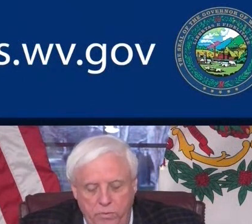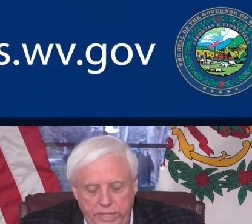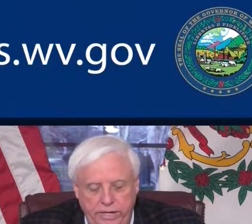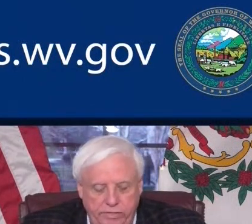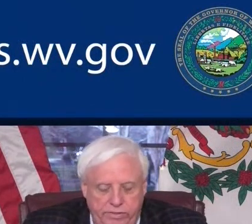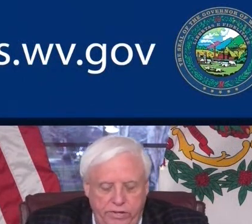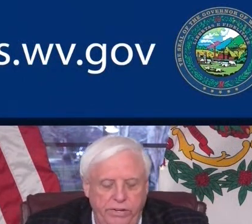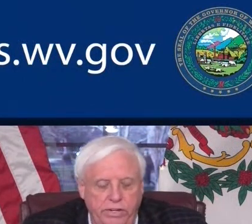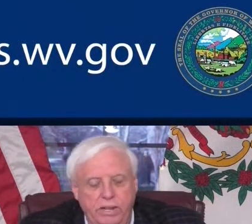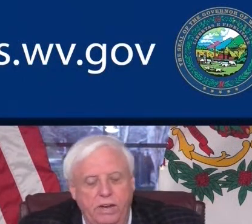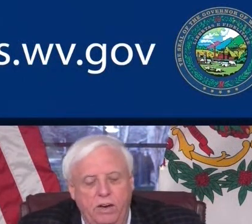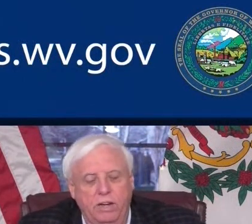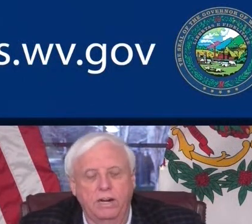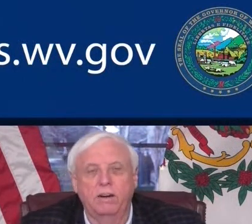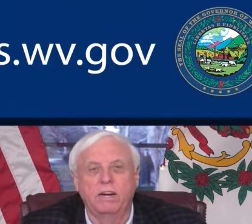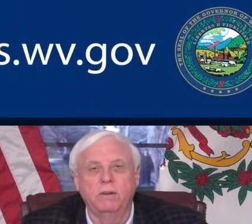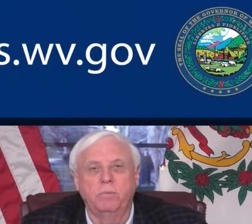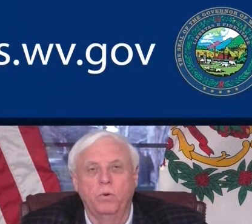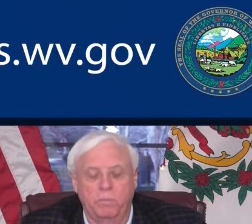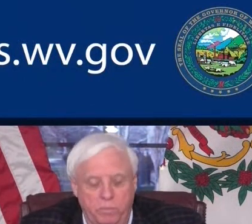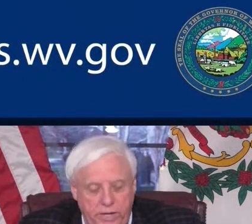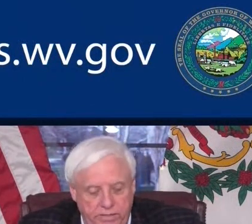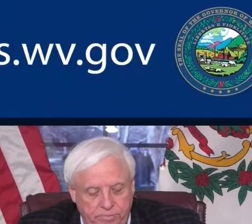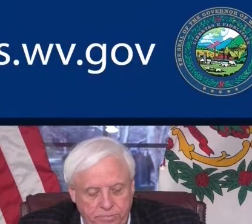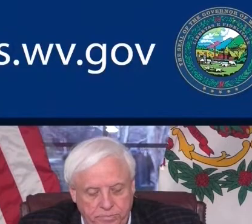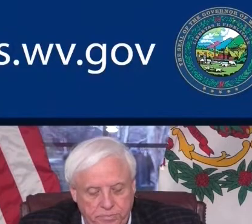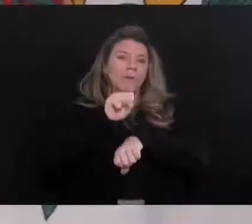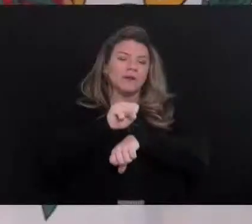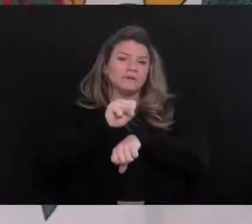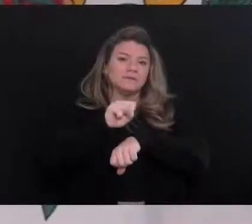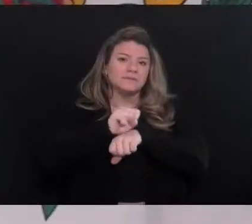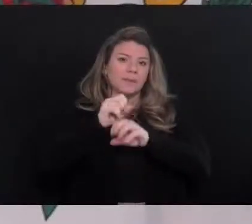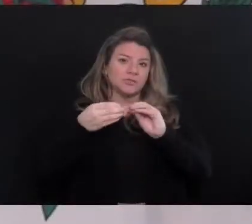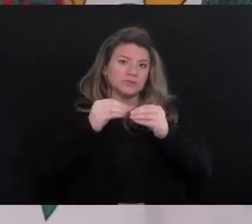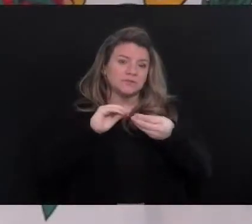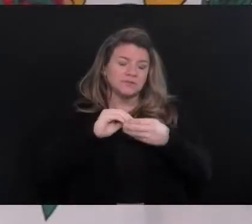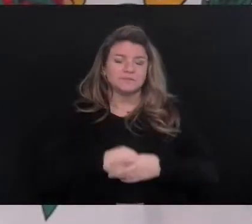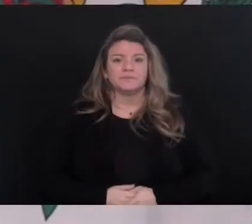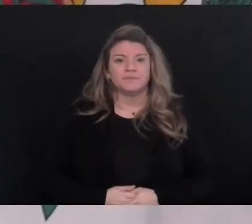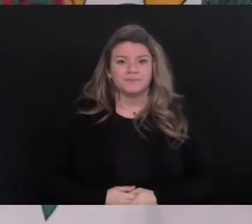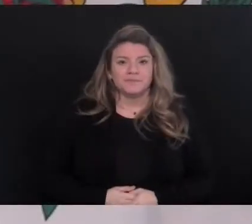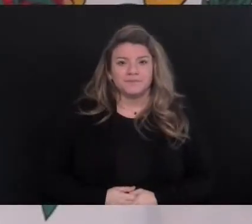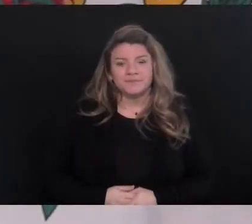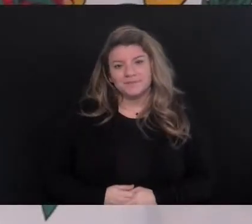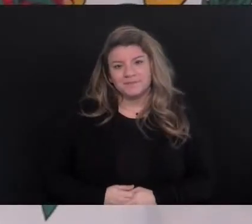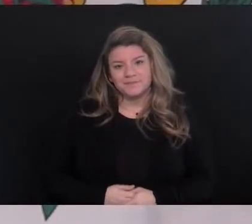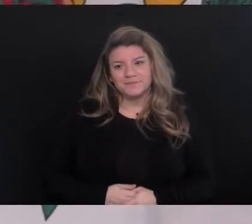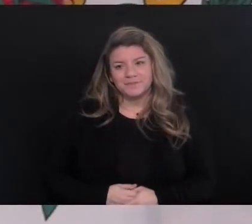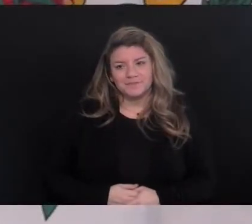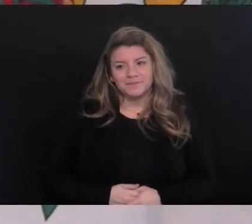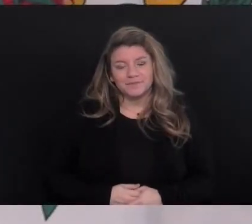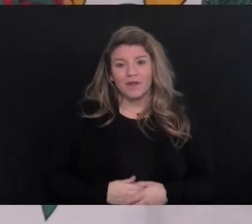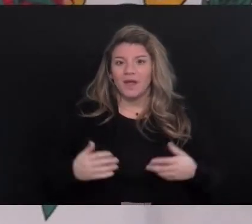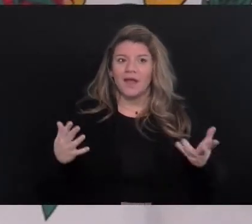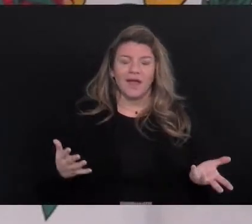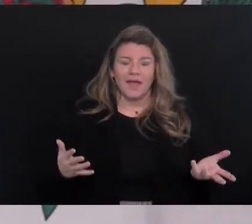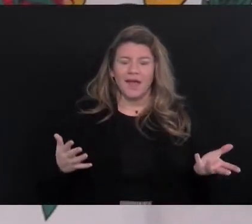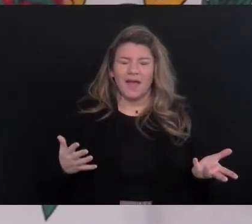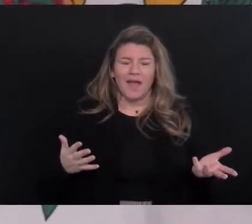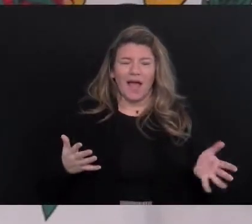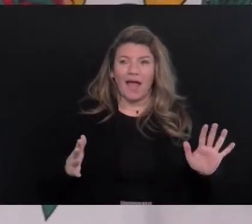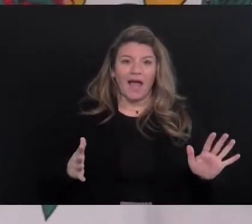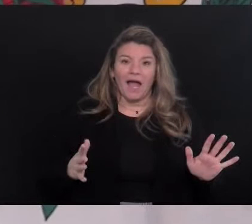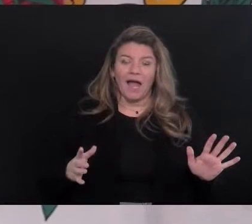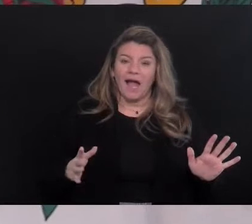want to read this to you on our unemployment rate. We have another, and I can't be more proud of this. There's no